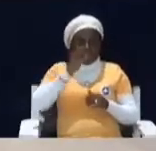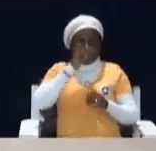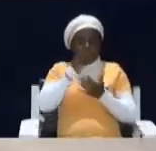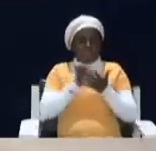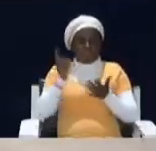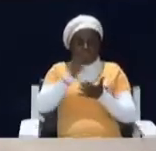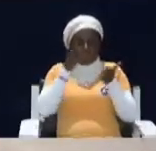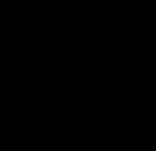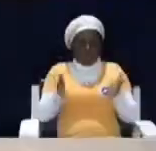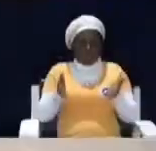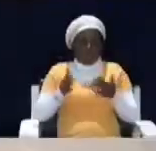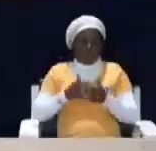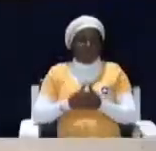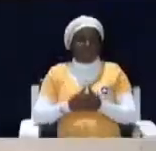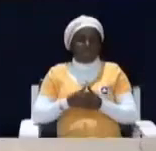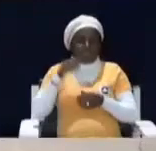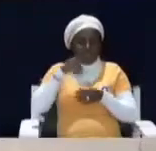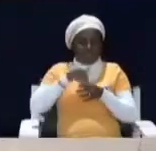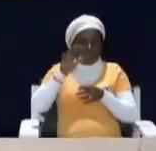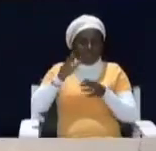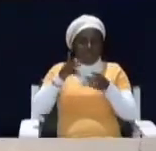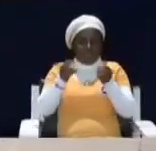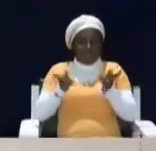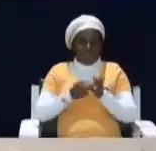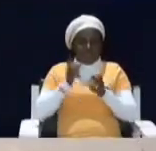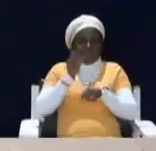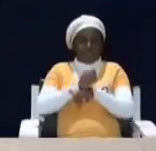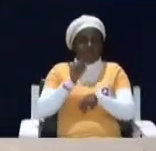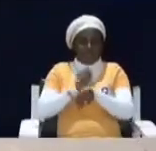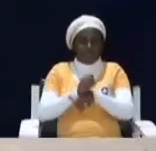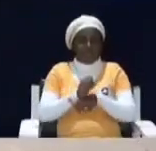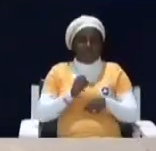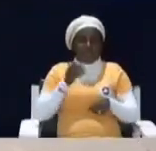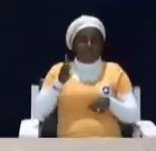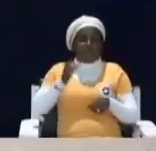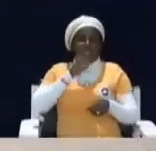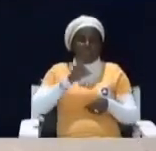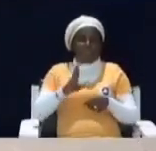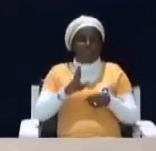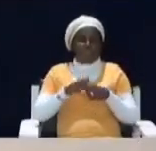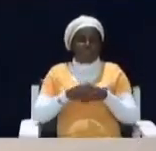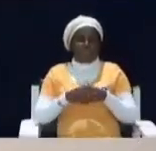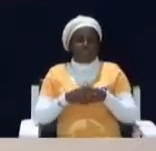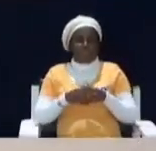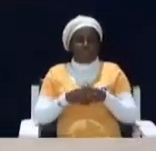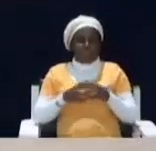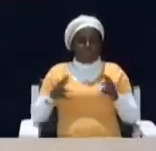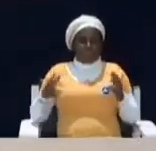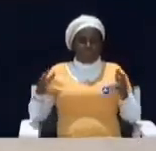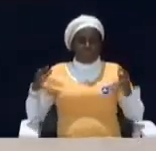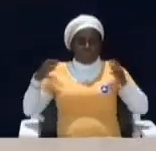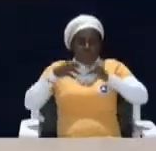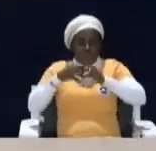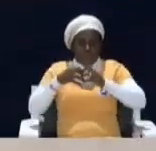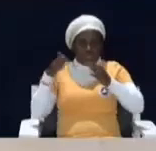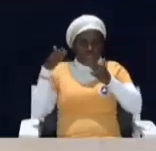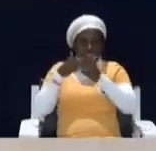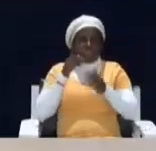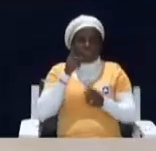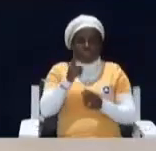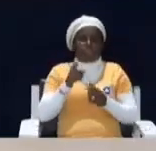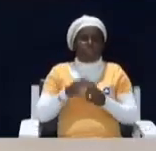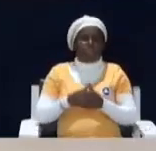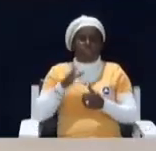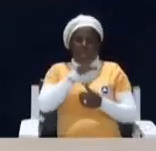here in your place of war that gang up against you. Lo